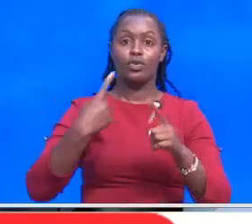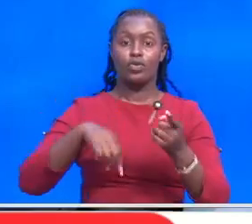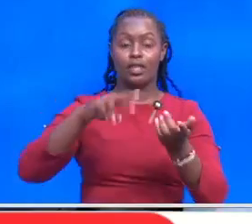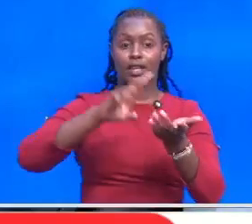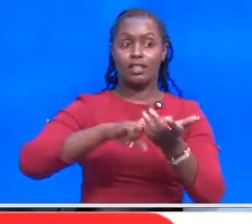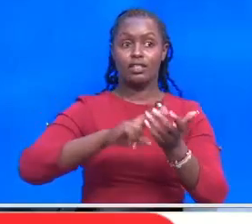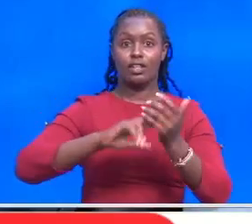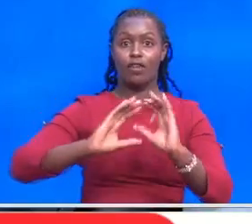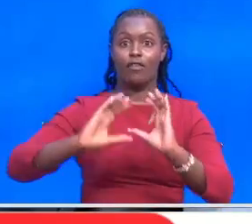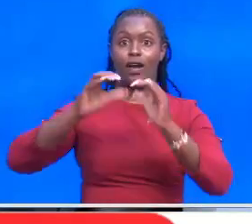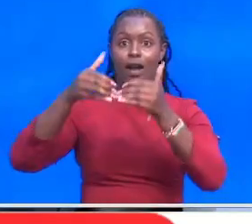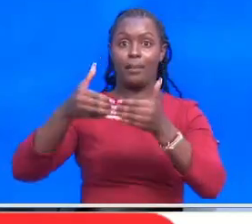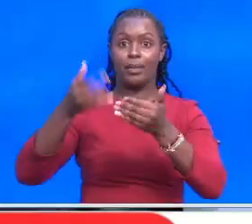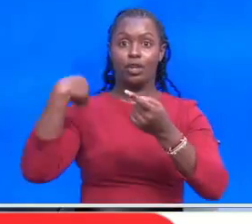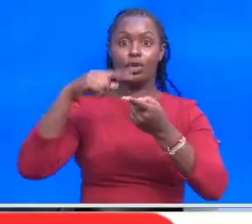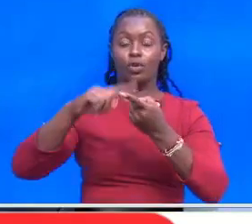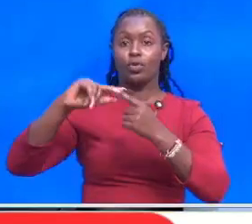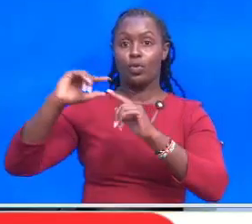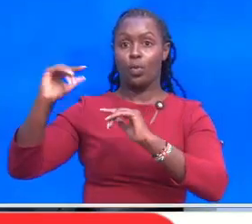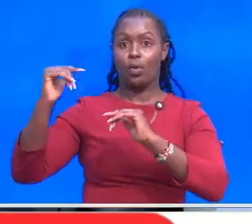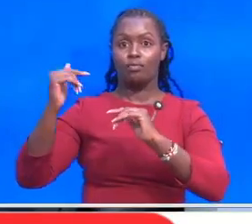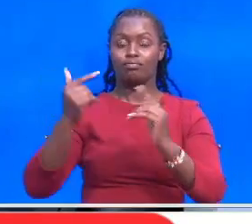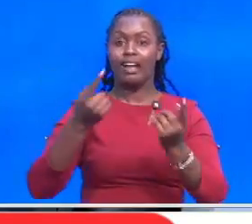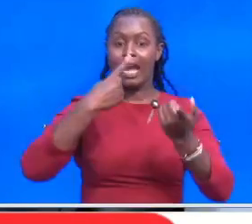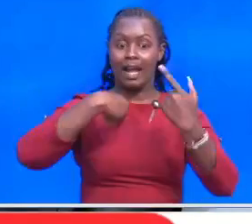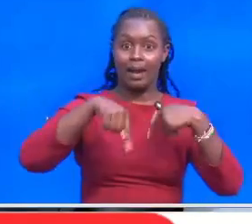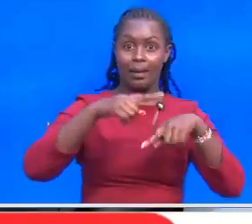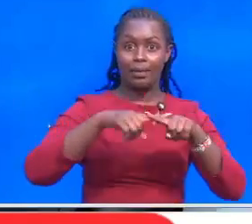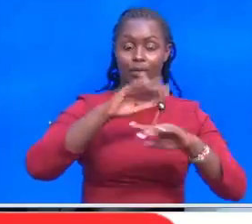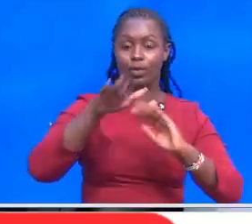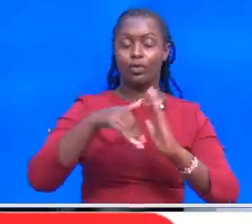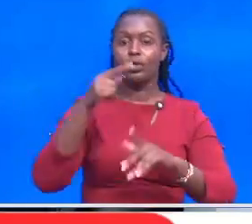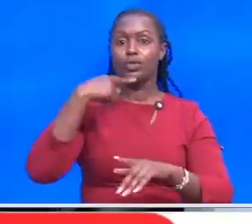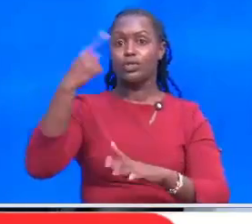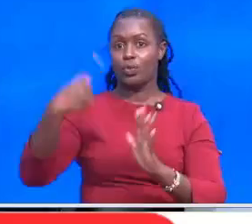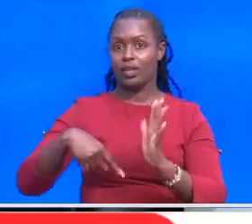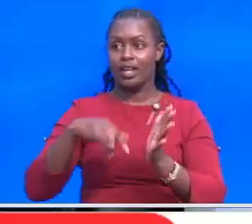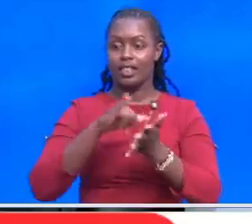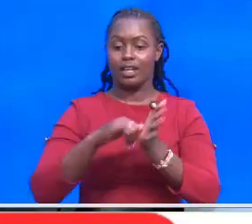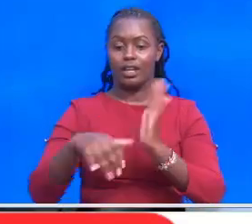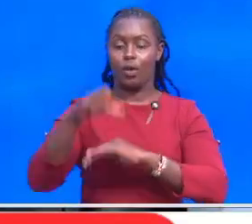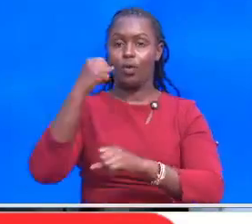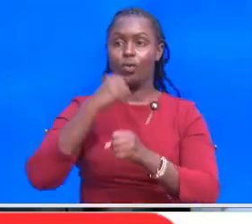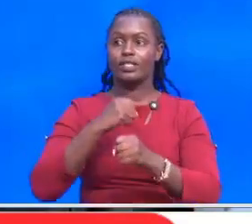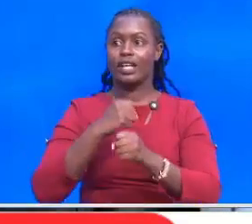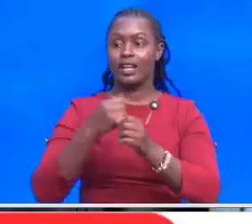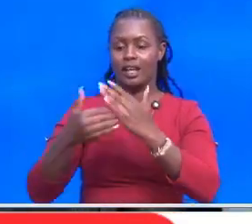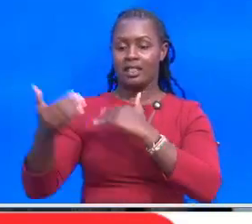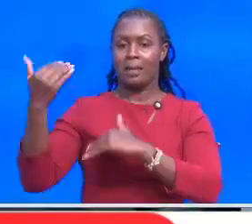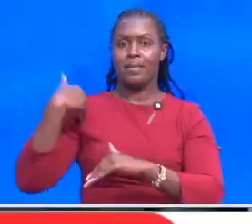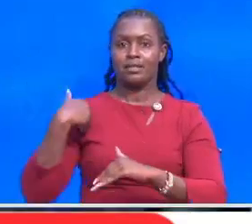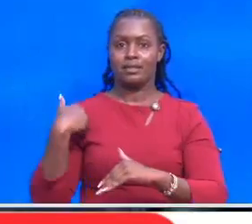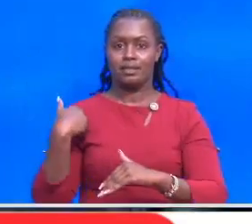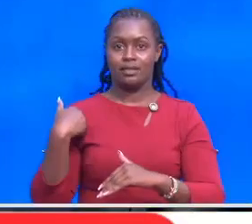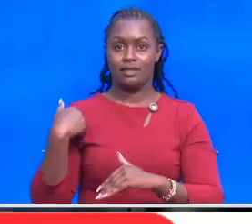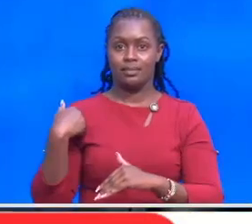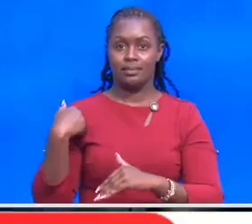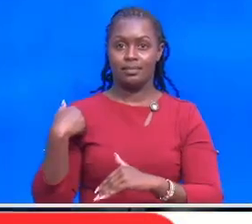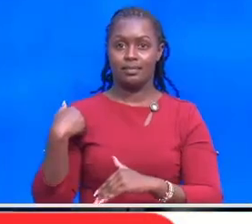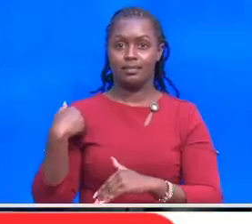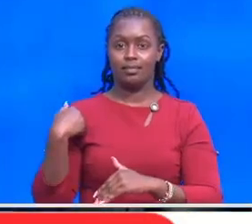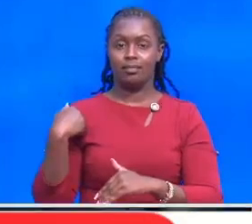companies to appear before Parliament to say that that was done in the past. No.